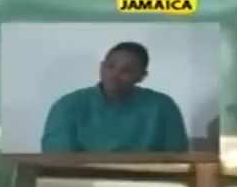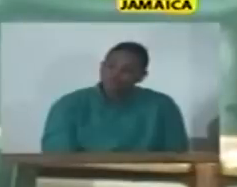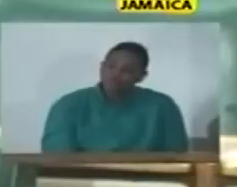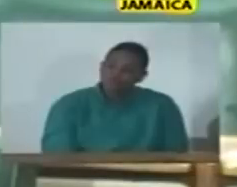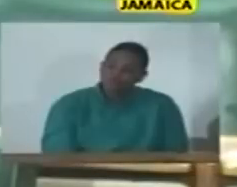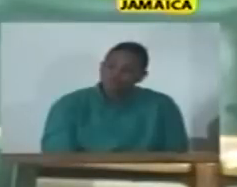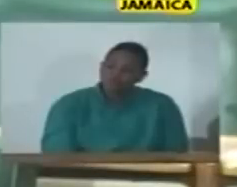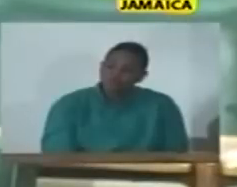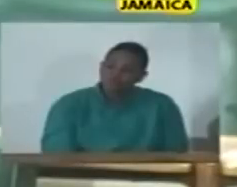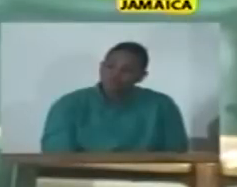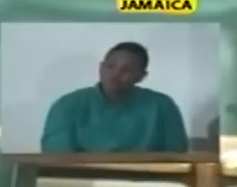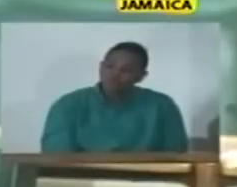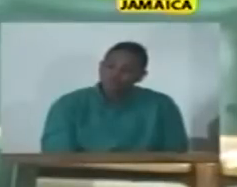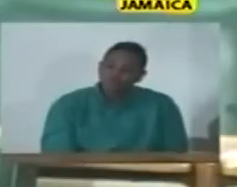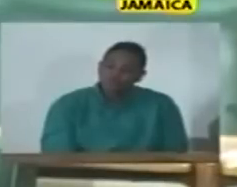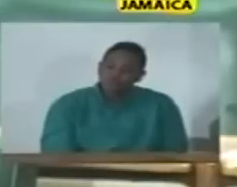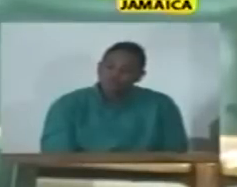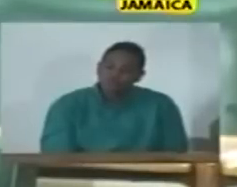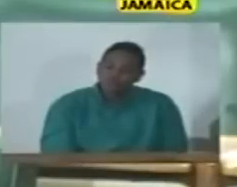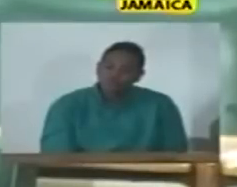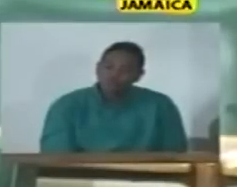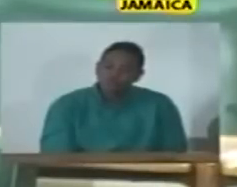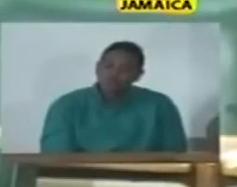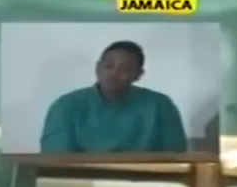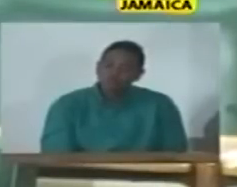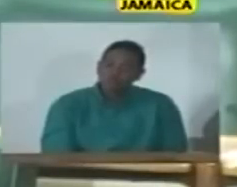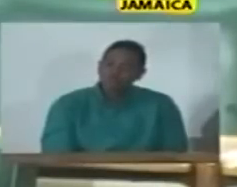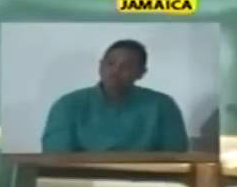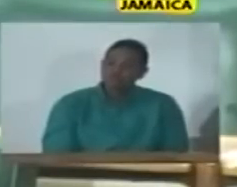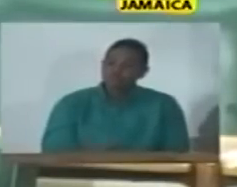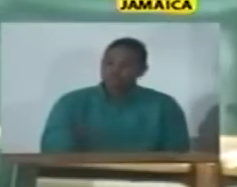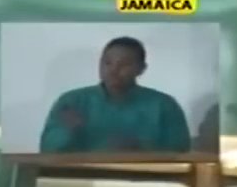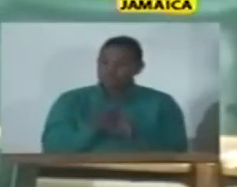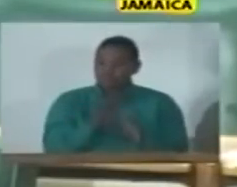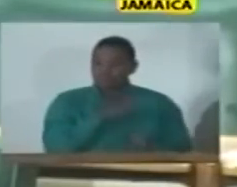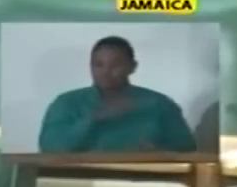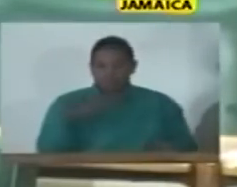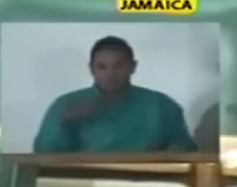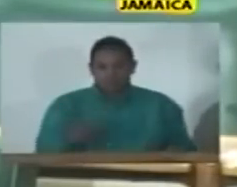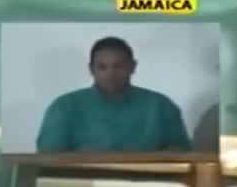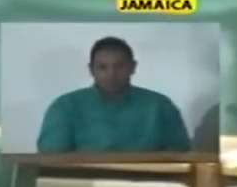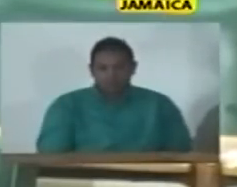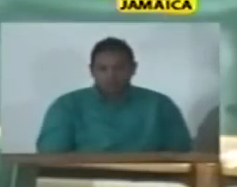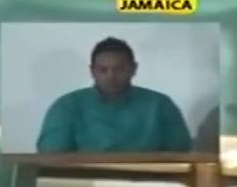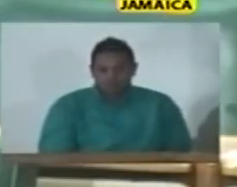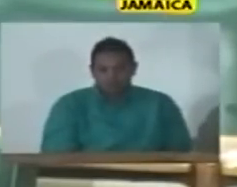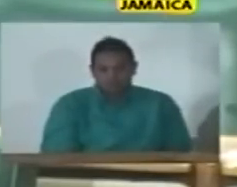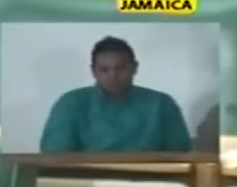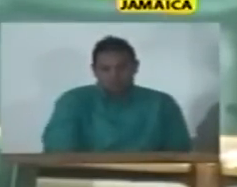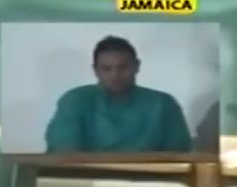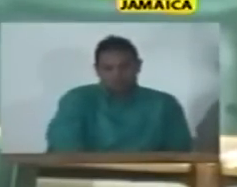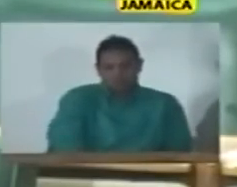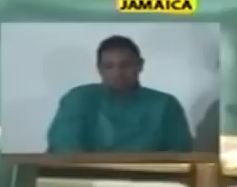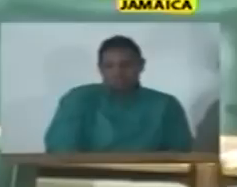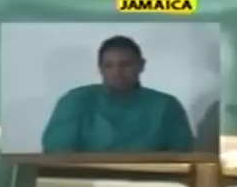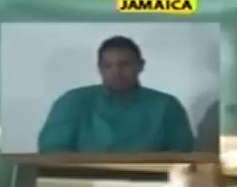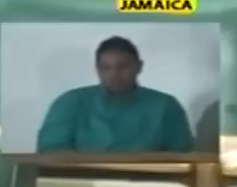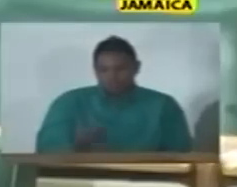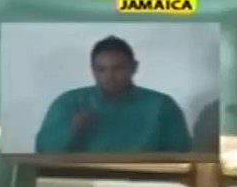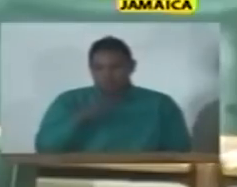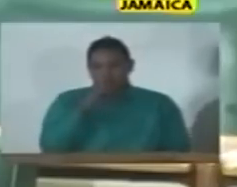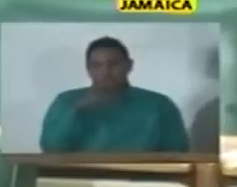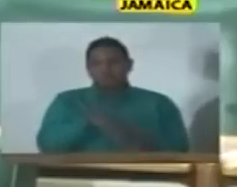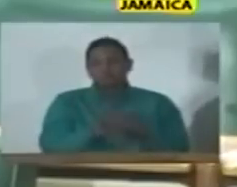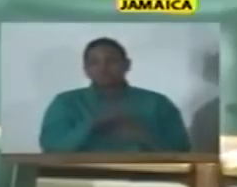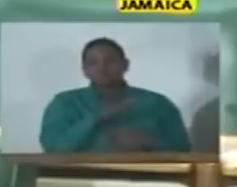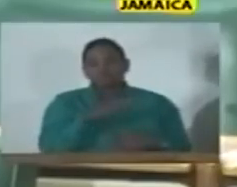suspended. Make the senator answer, man. We went to committee. Committee, yeah. I don't think we did. I think we're about to go into